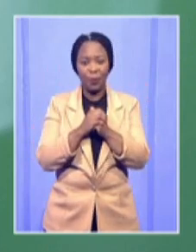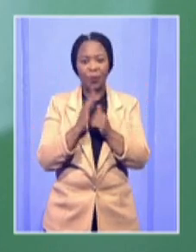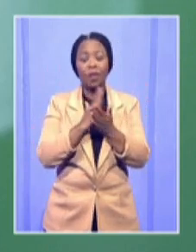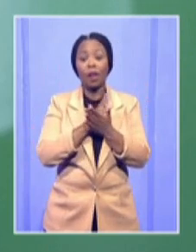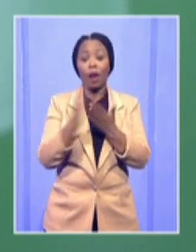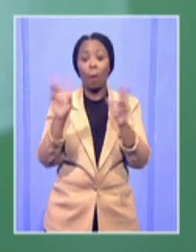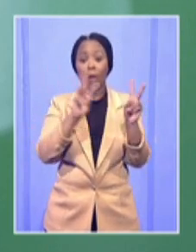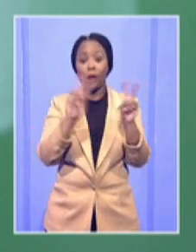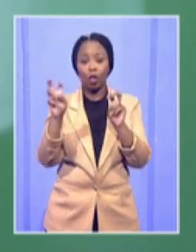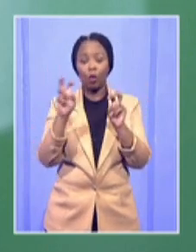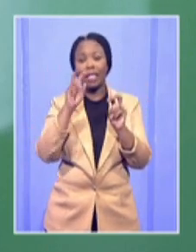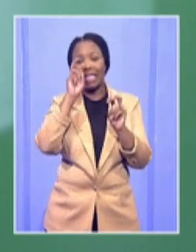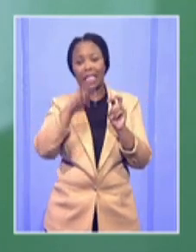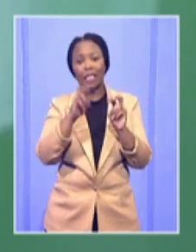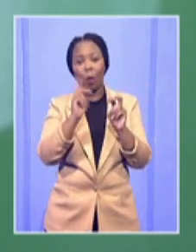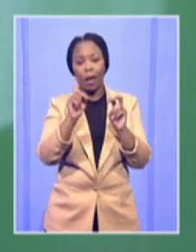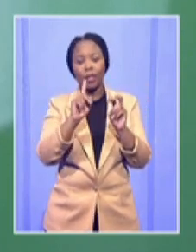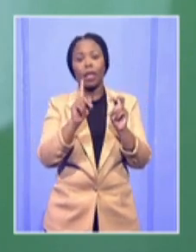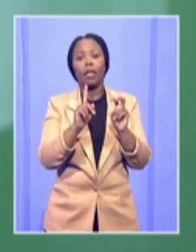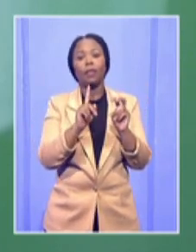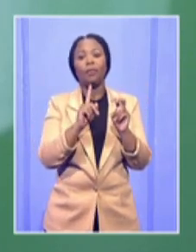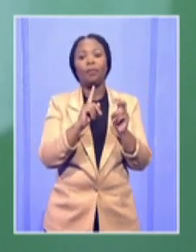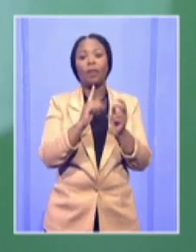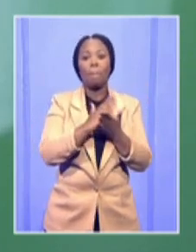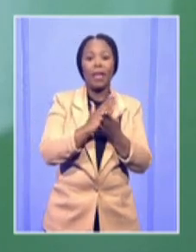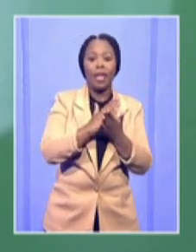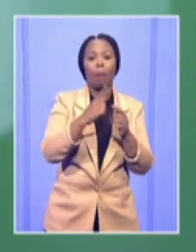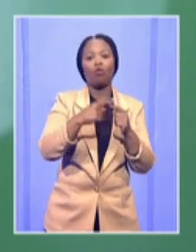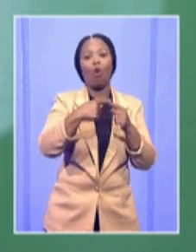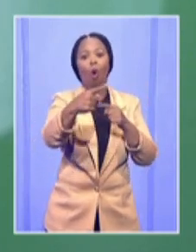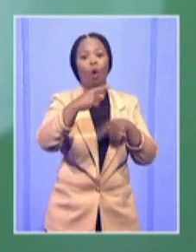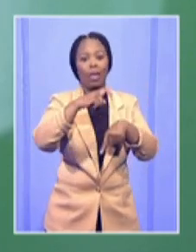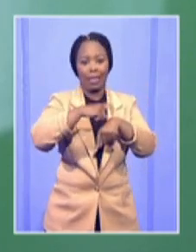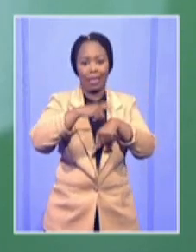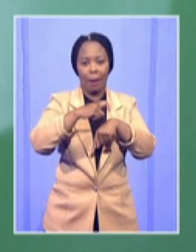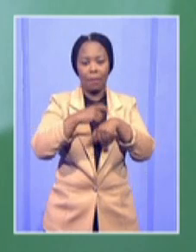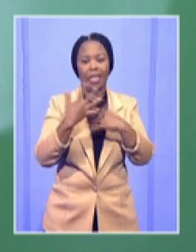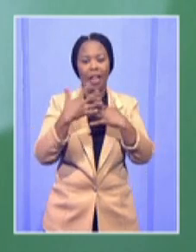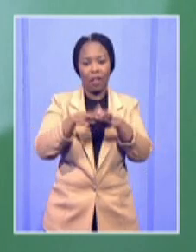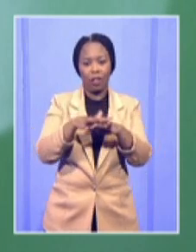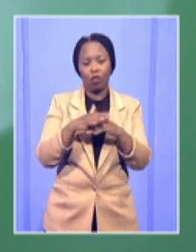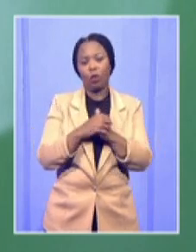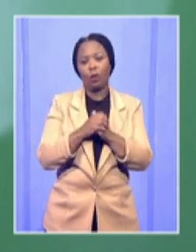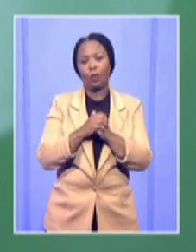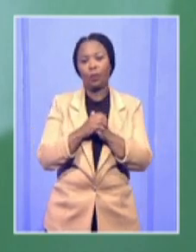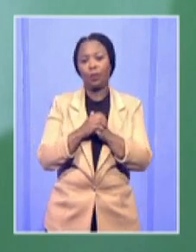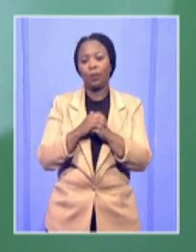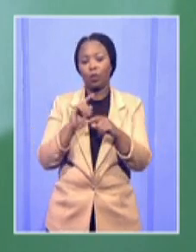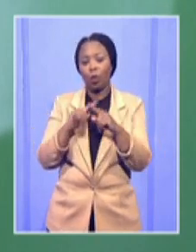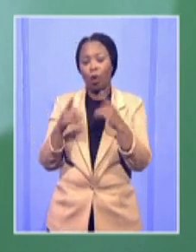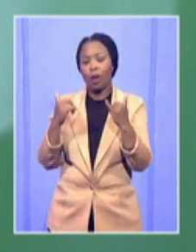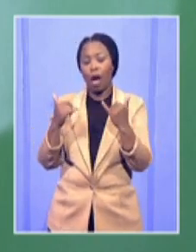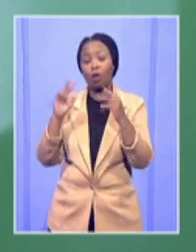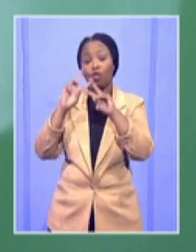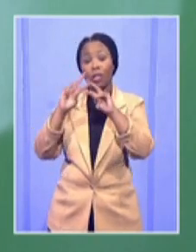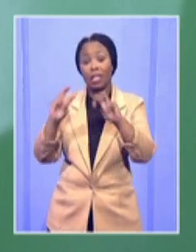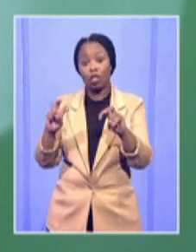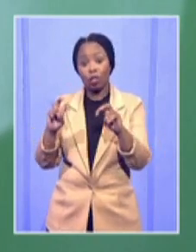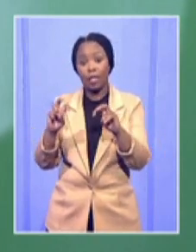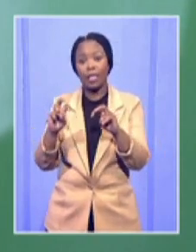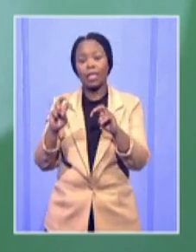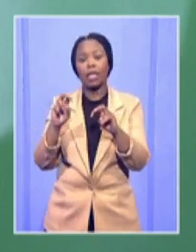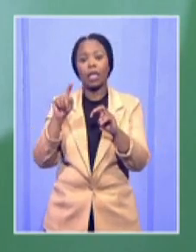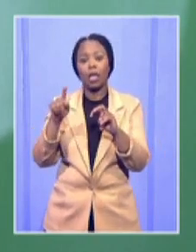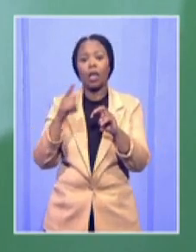response over medium to long term. I acknowledge contribution made by researchers recruited by the